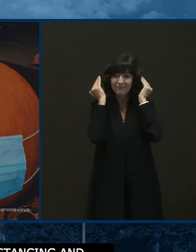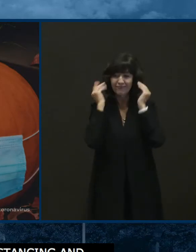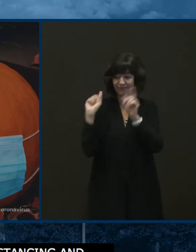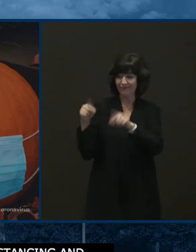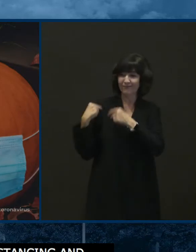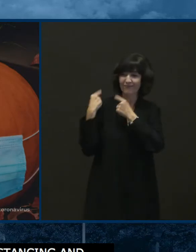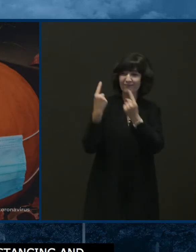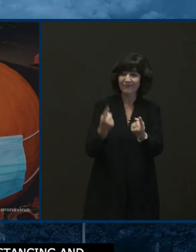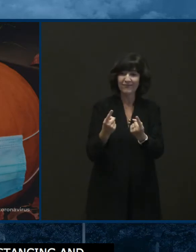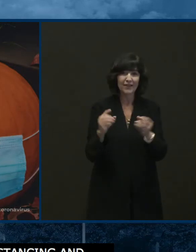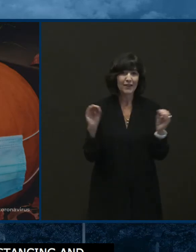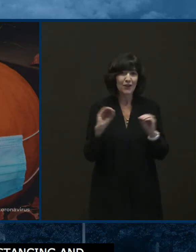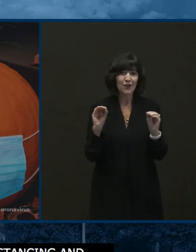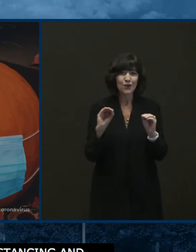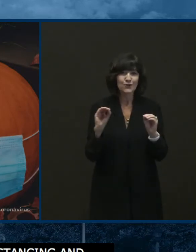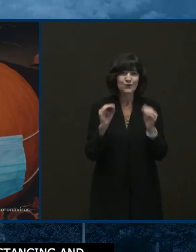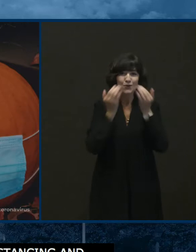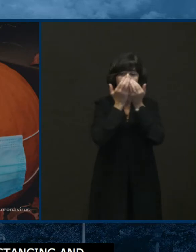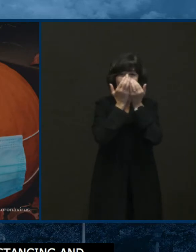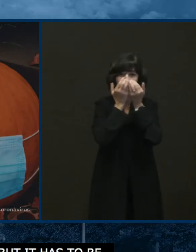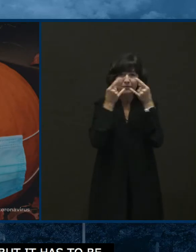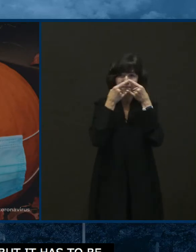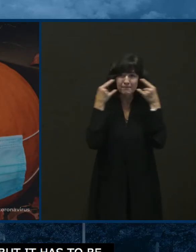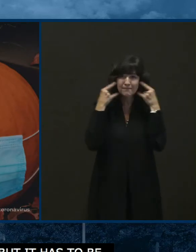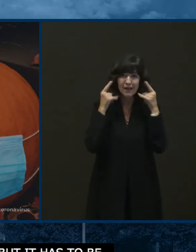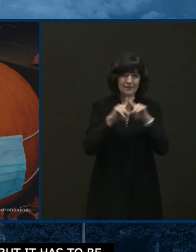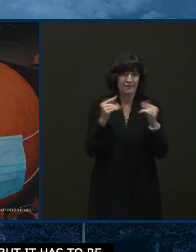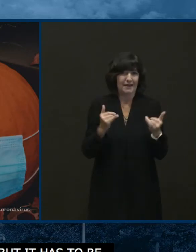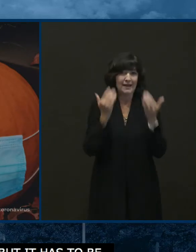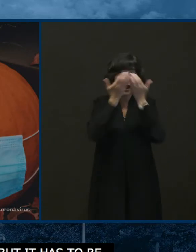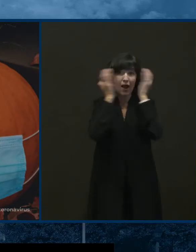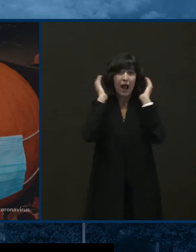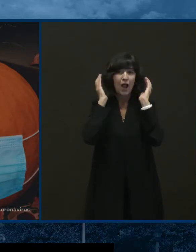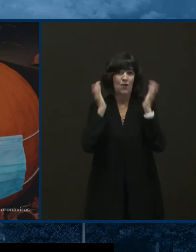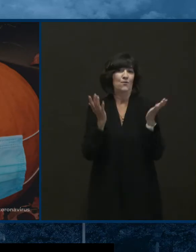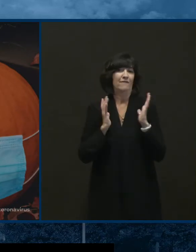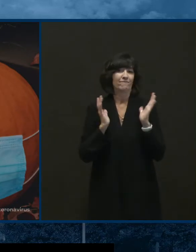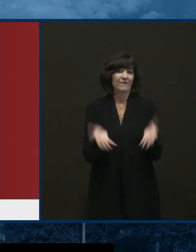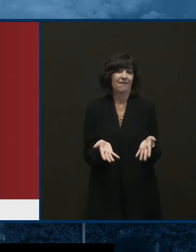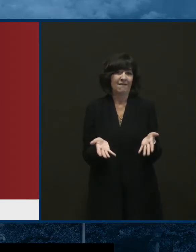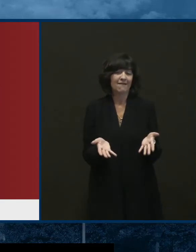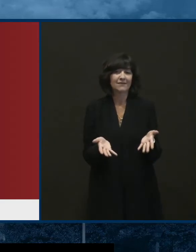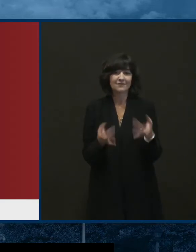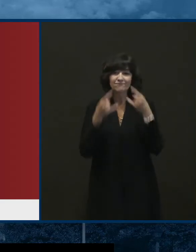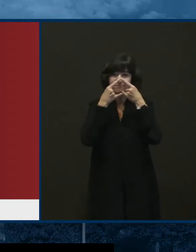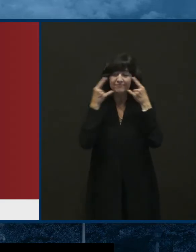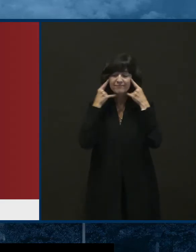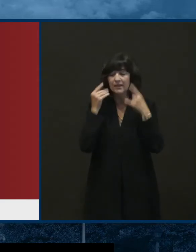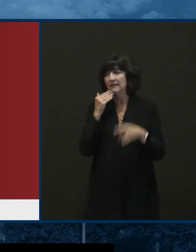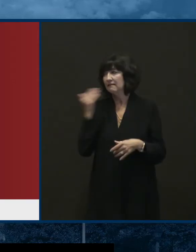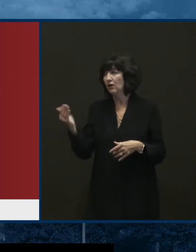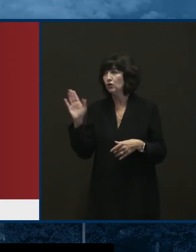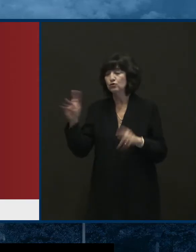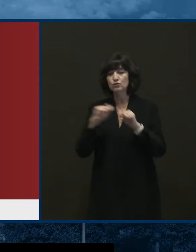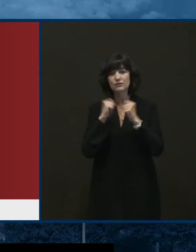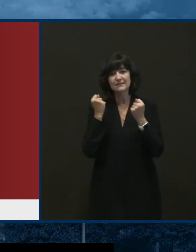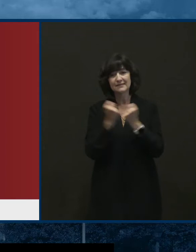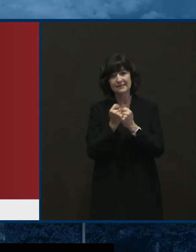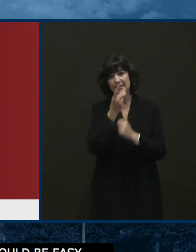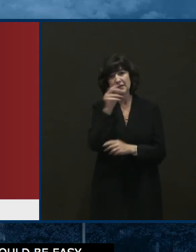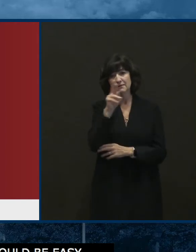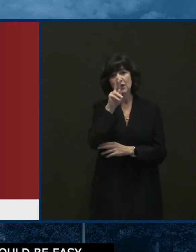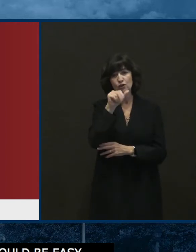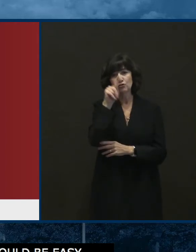wear a mask, but on Halloween it should be easy. Thank you to your team, Dr. Rattay, for all their